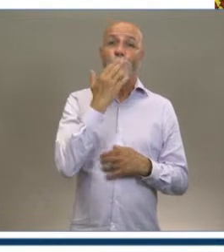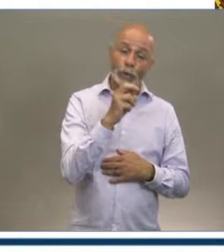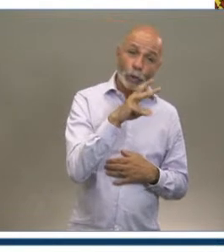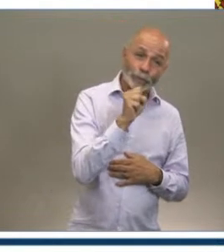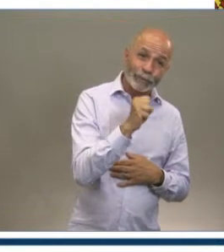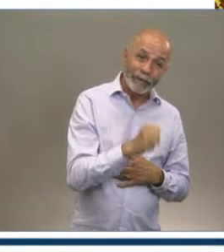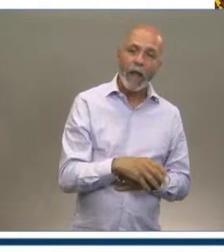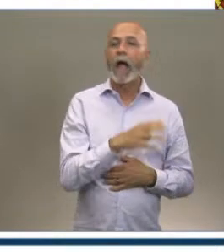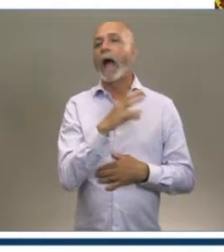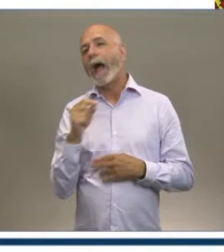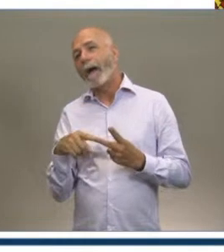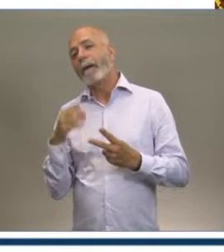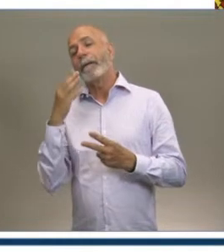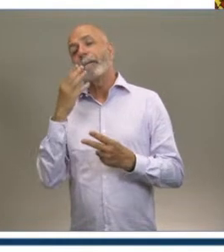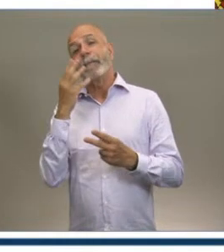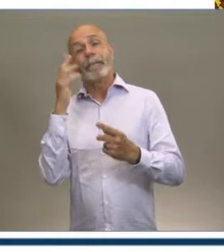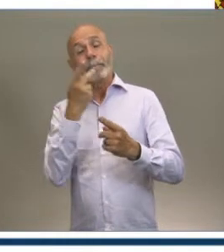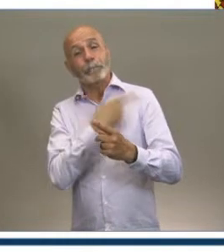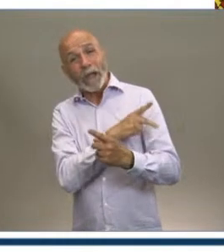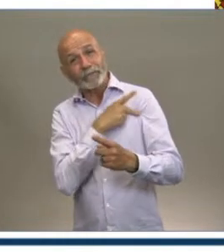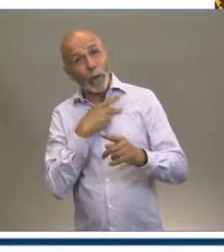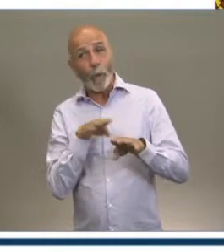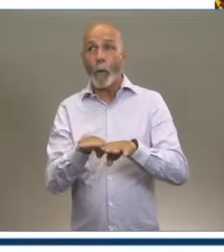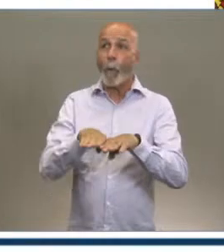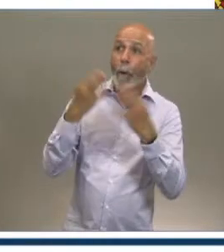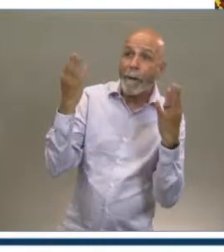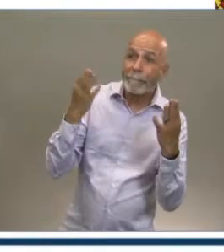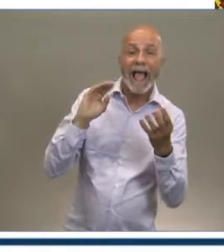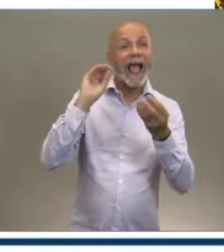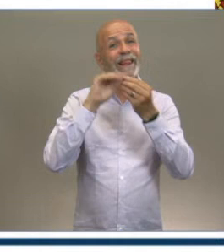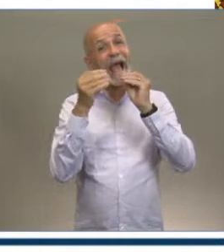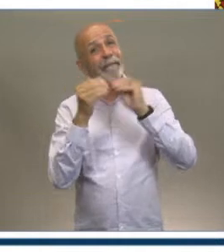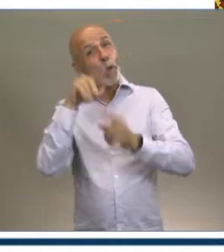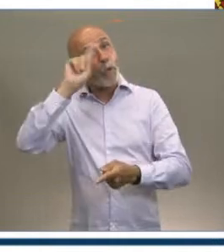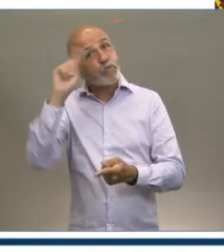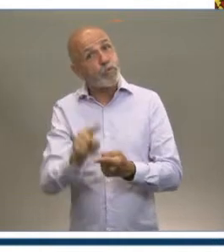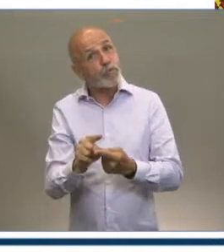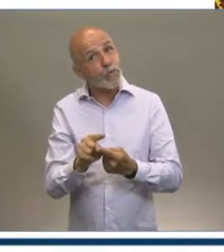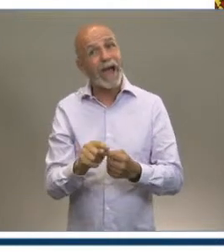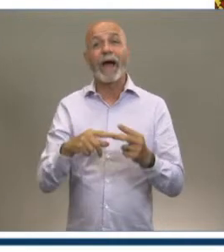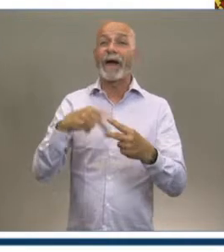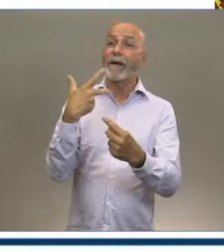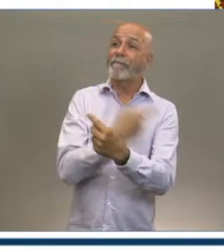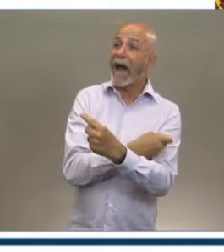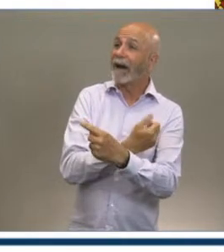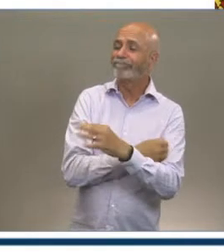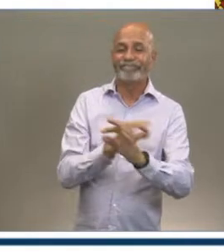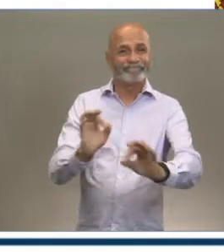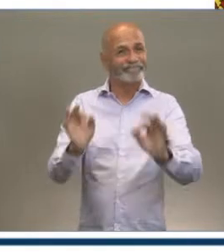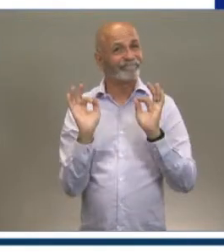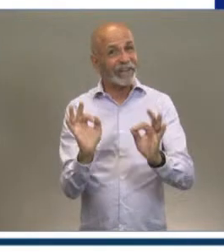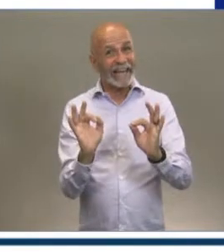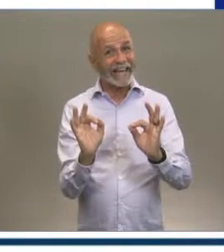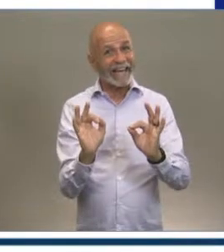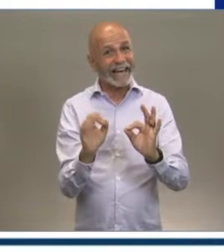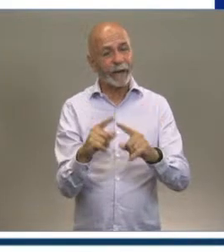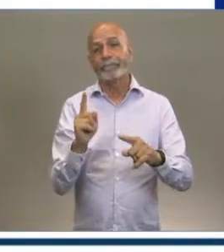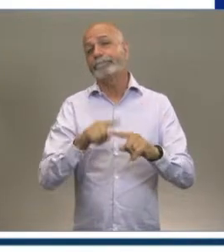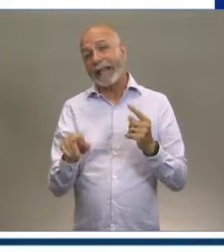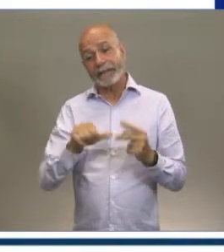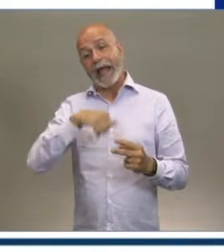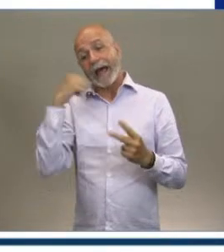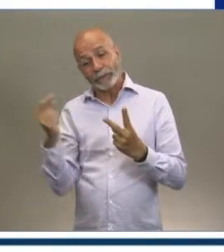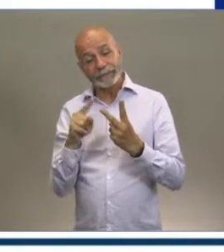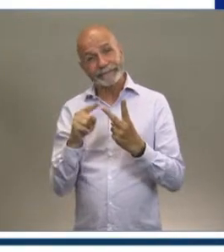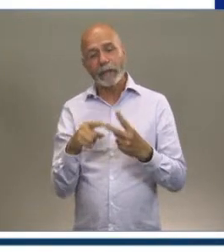up our province, about low case numbers, and that our vaccine program is on track and ahead of schedule. But for two Nova Scotia